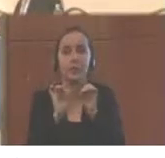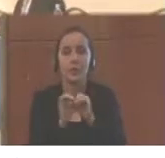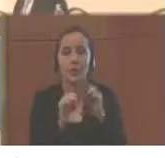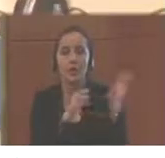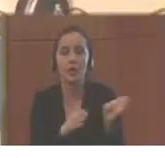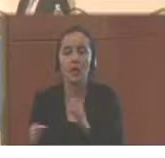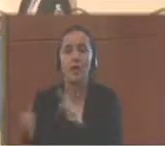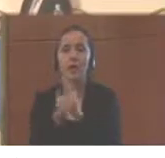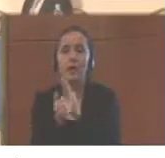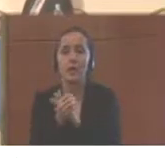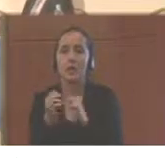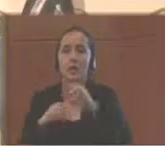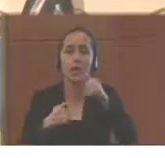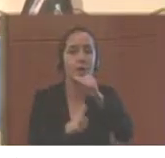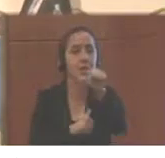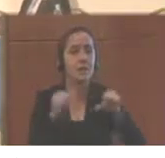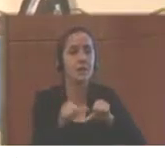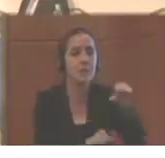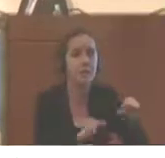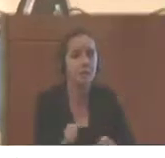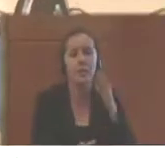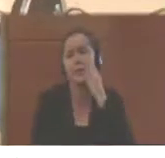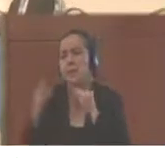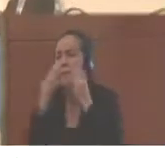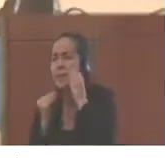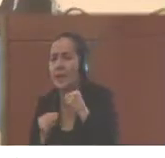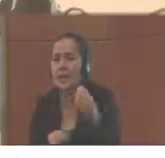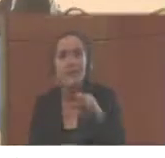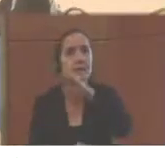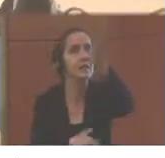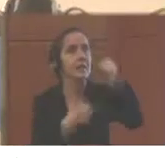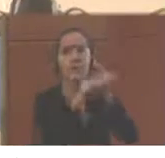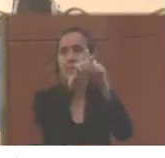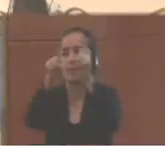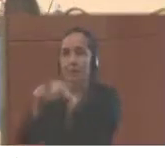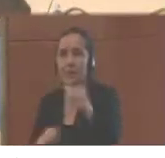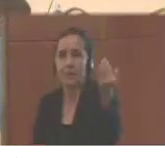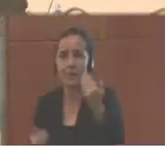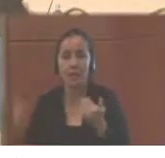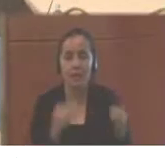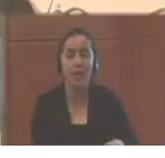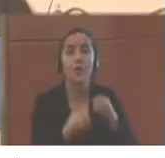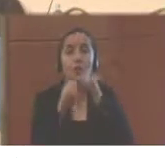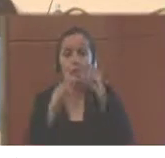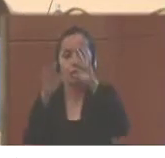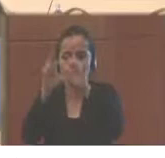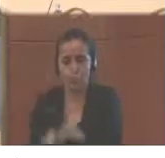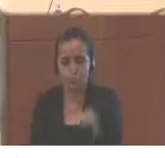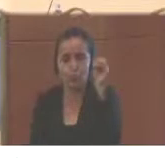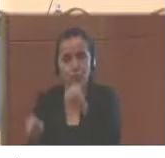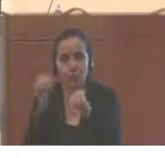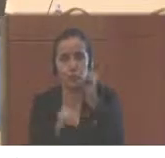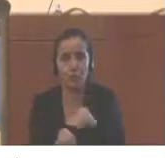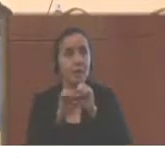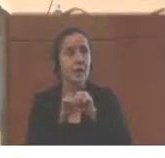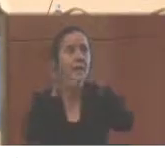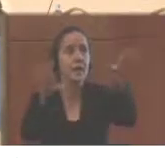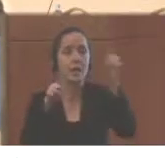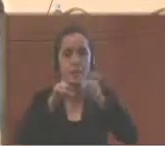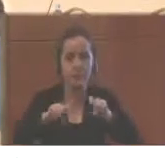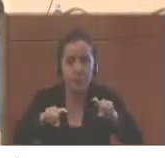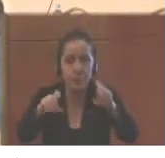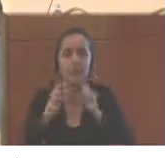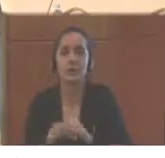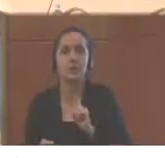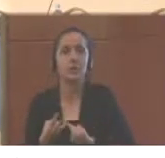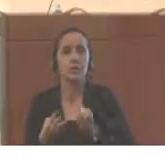the creation of exchange capacity on a regional, local, and national levels, the developing information